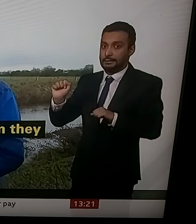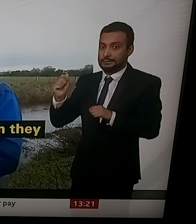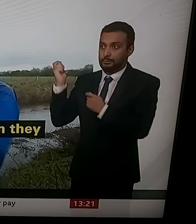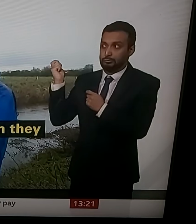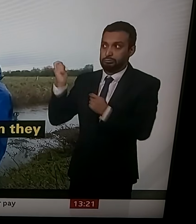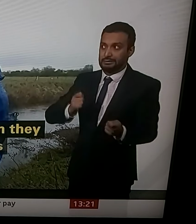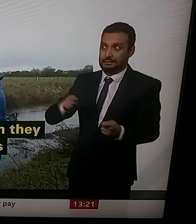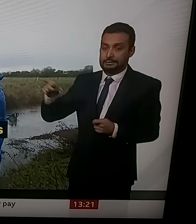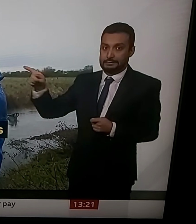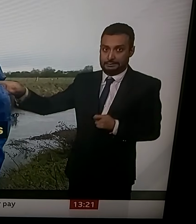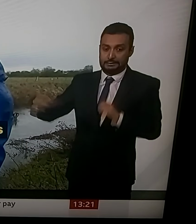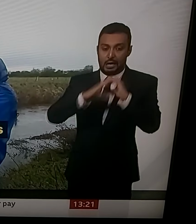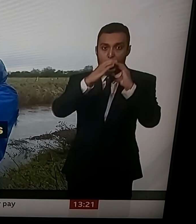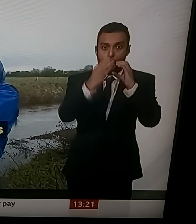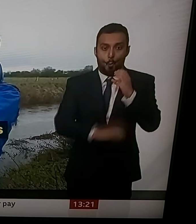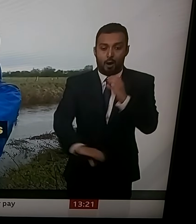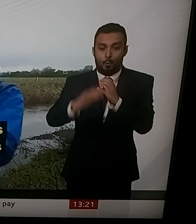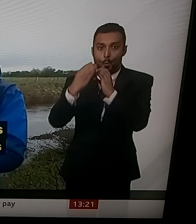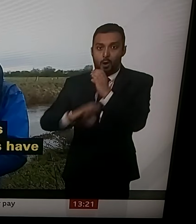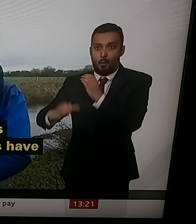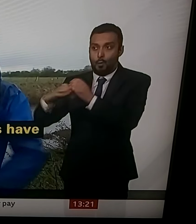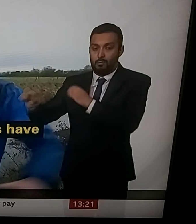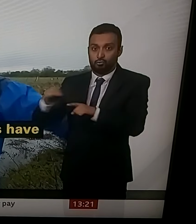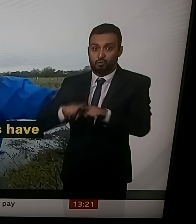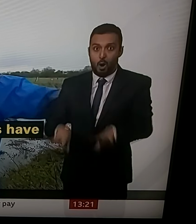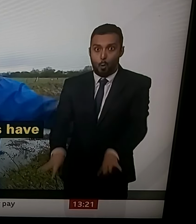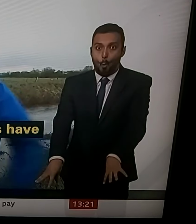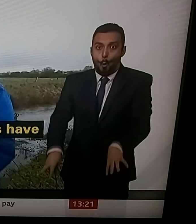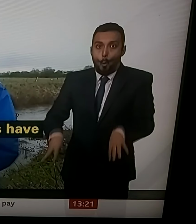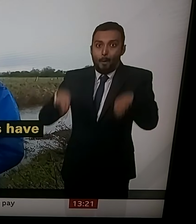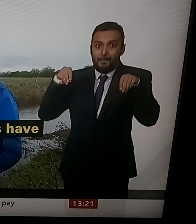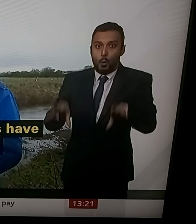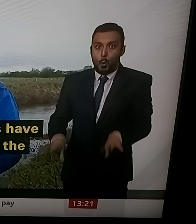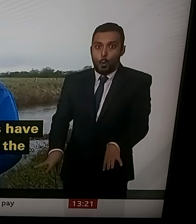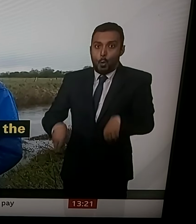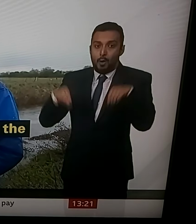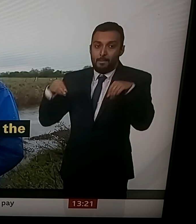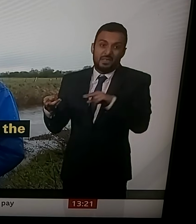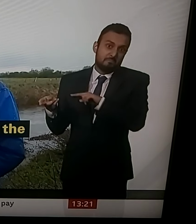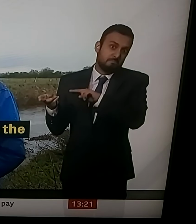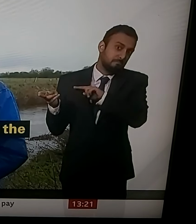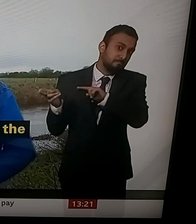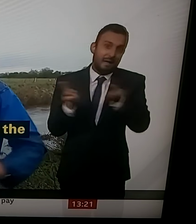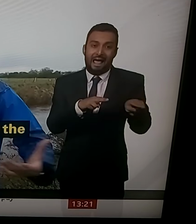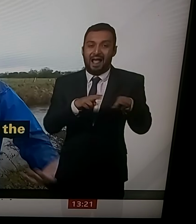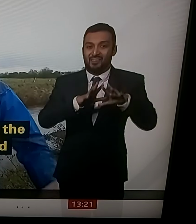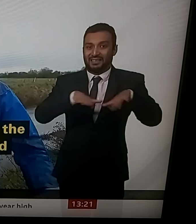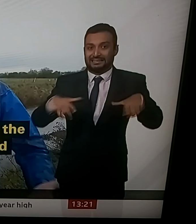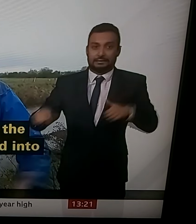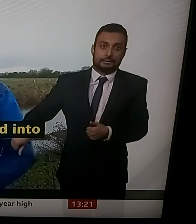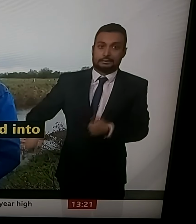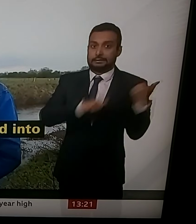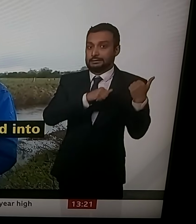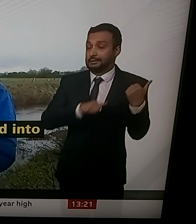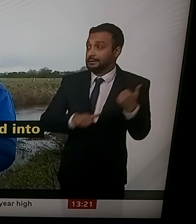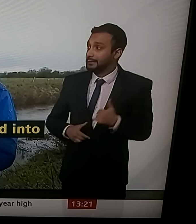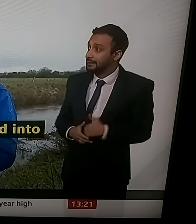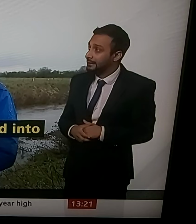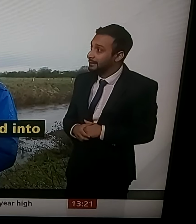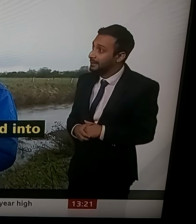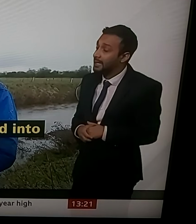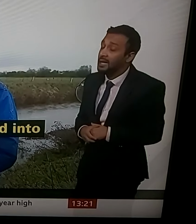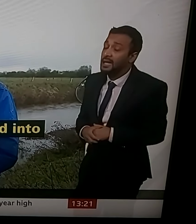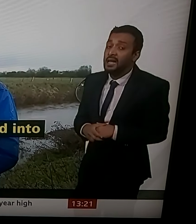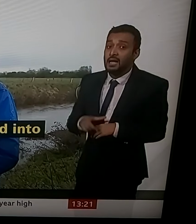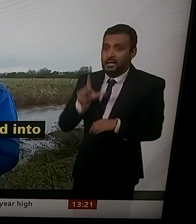to try to get this water off the land here into the rivers and away out to the Bristol Channel. Now, the intensity of rain